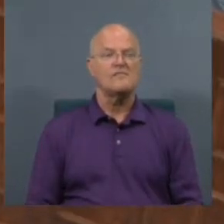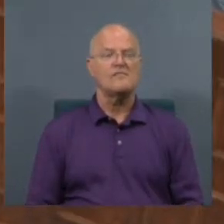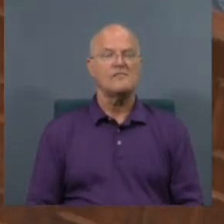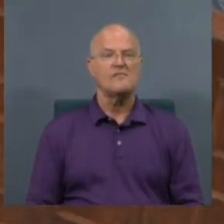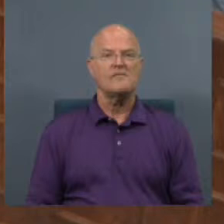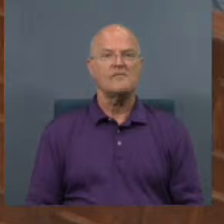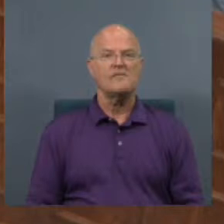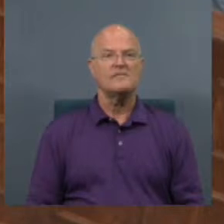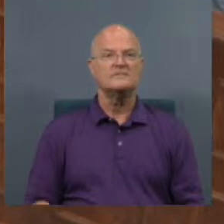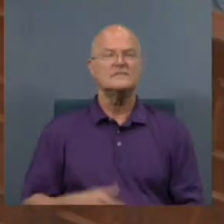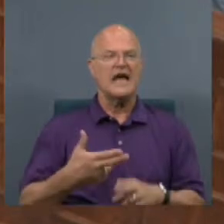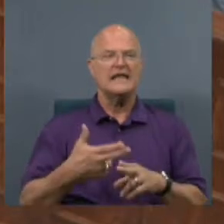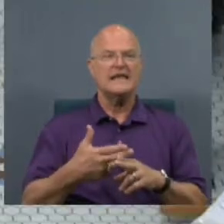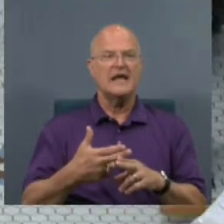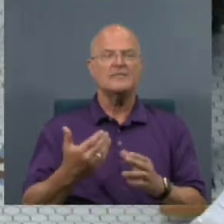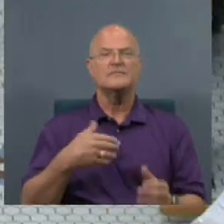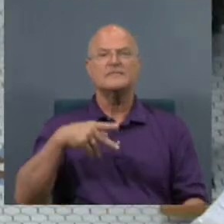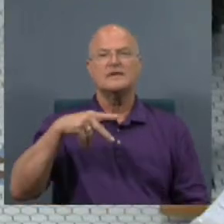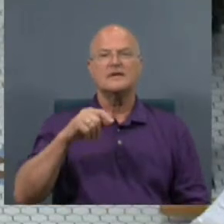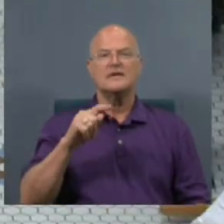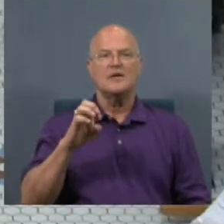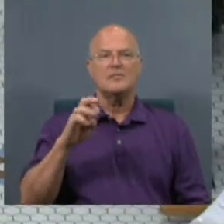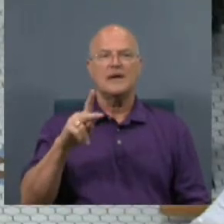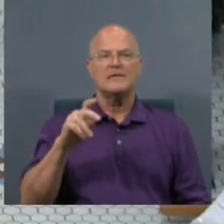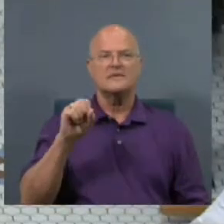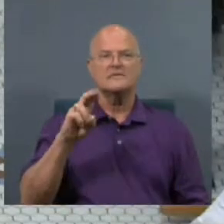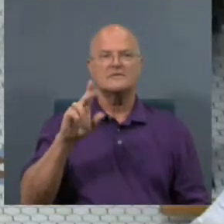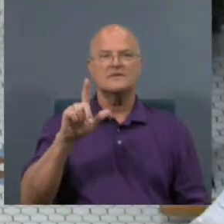And sir, please state your name for the record again. Patrick Sullivan.